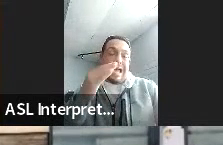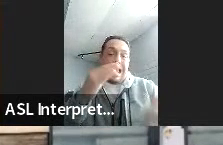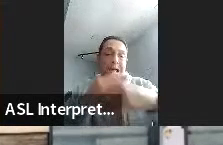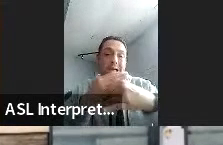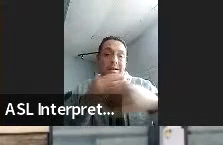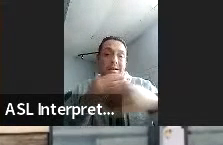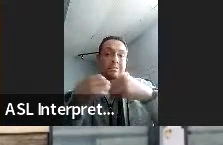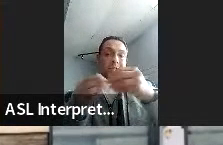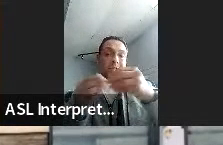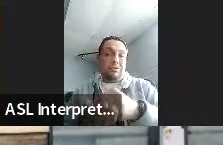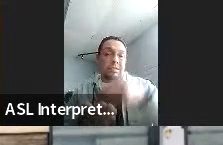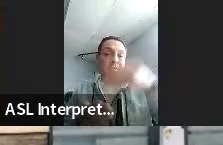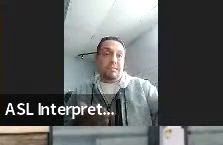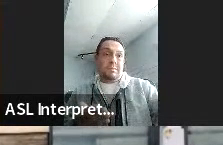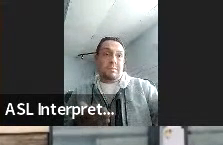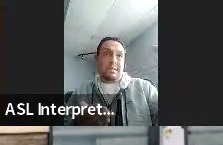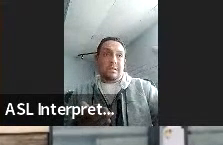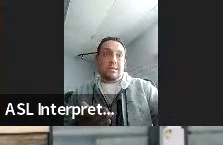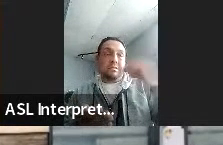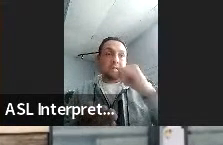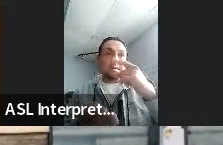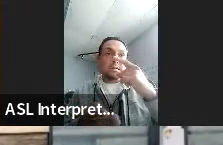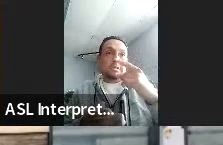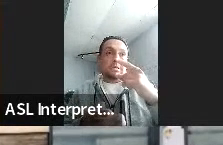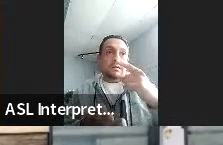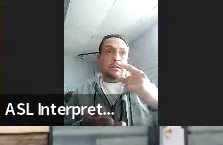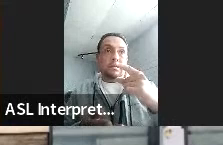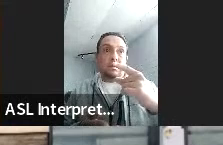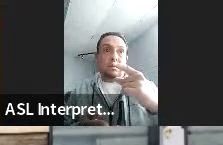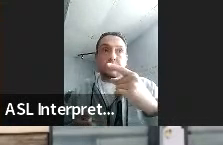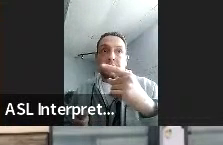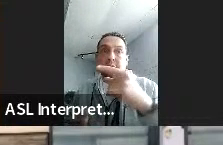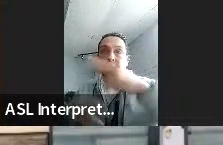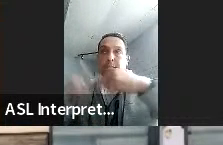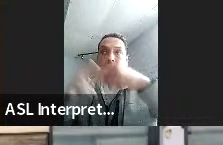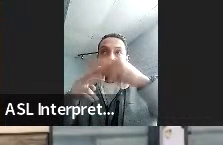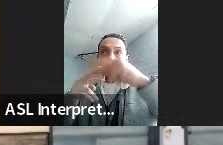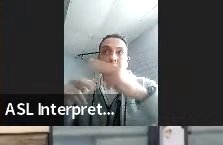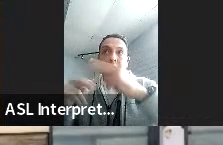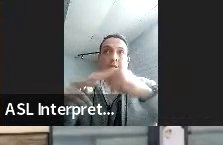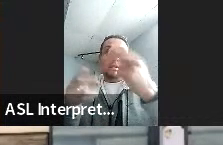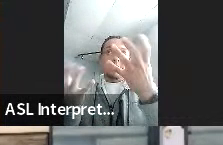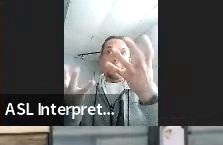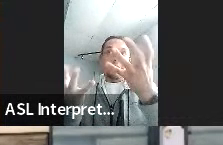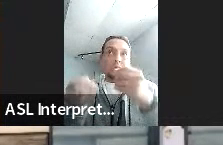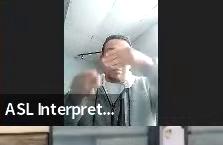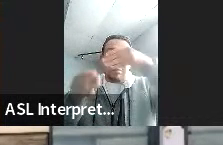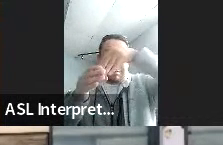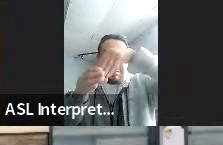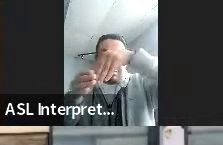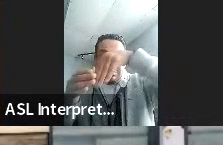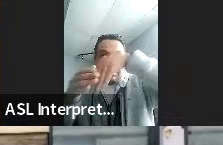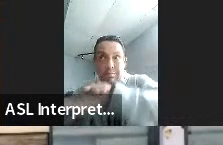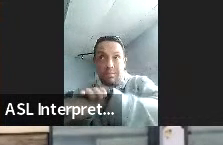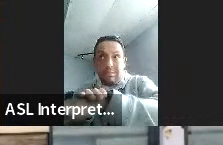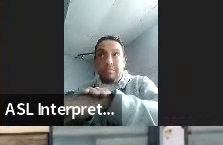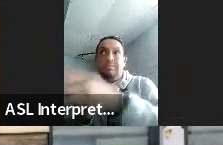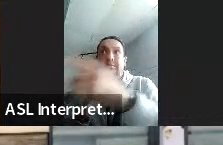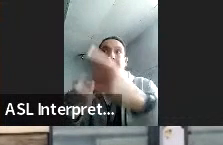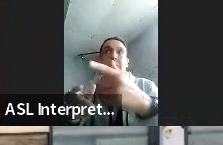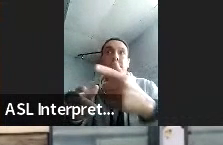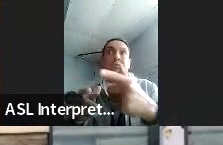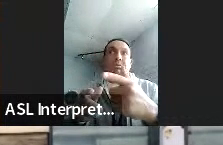expensive or simply not feasible for the building they're looking to occupy. And this results in more vacancy or underused space. And so we want